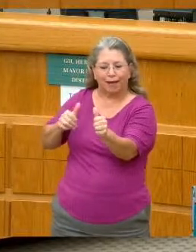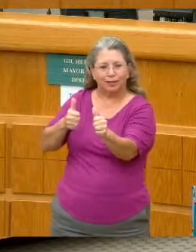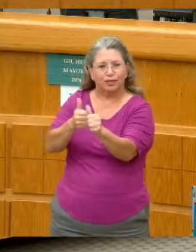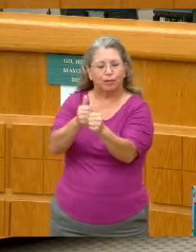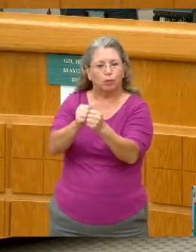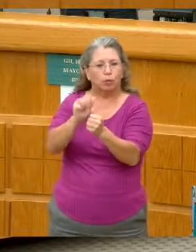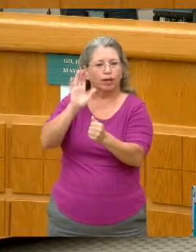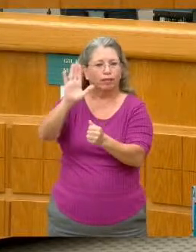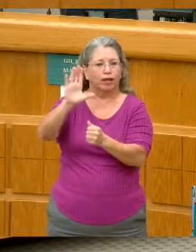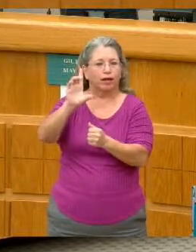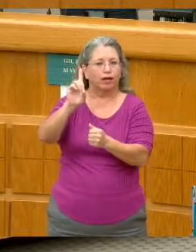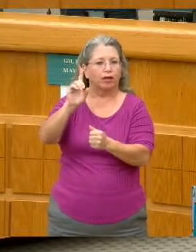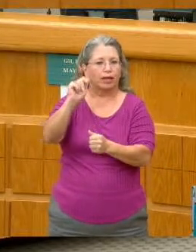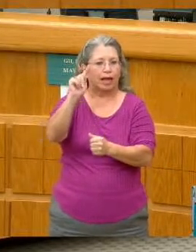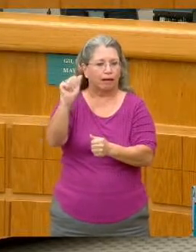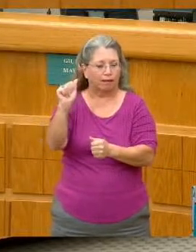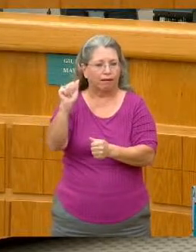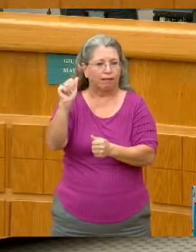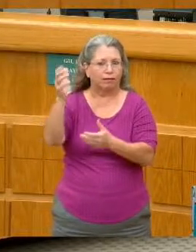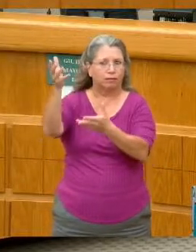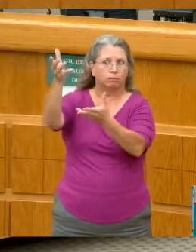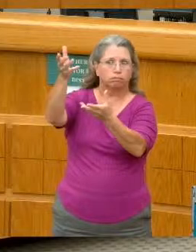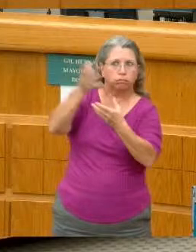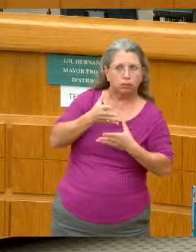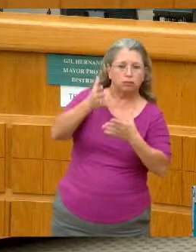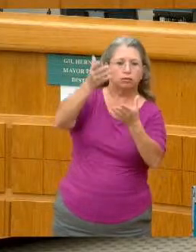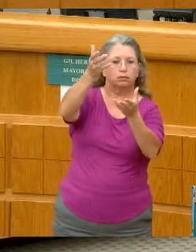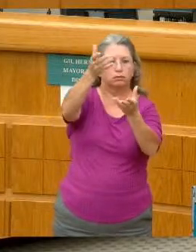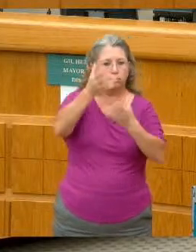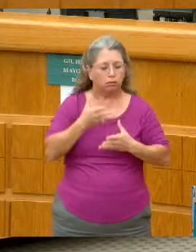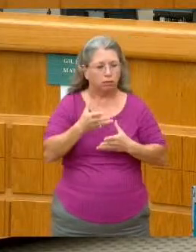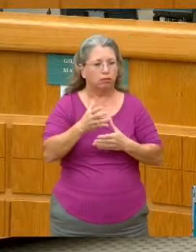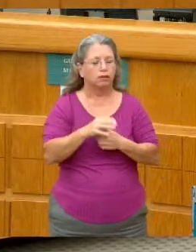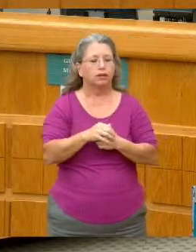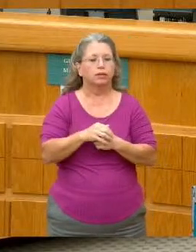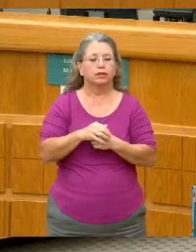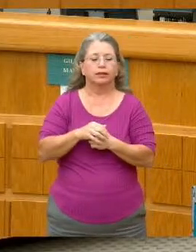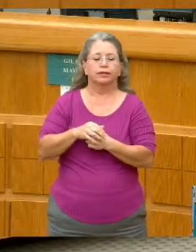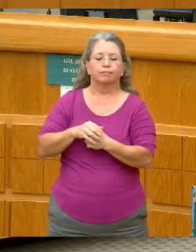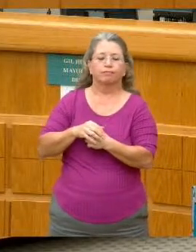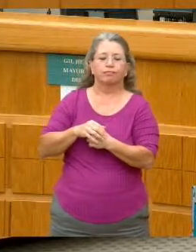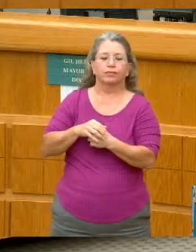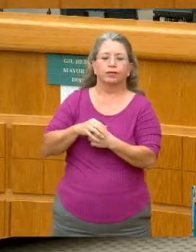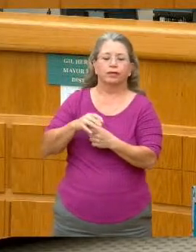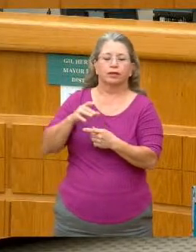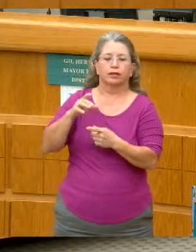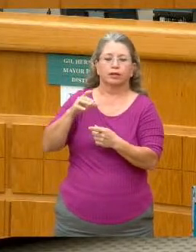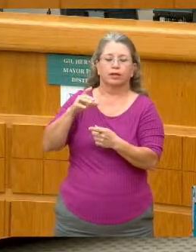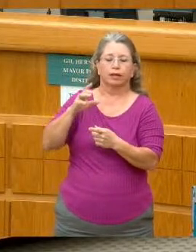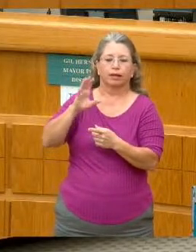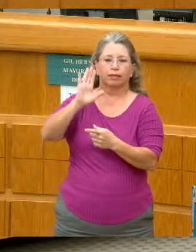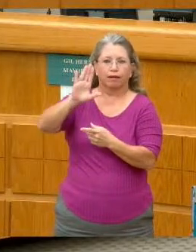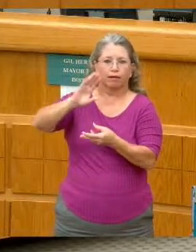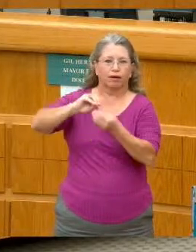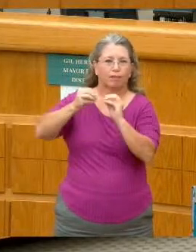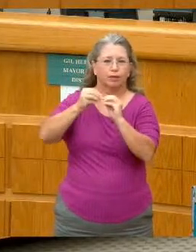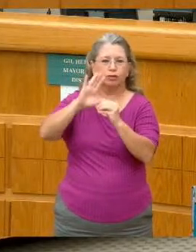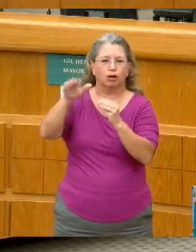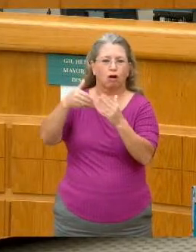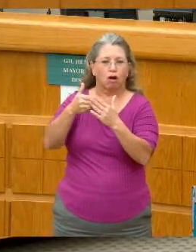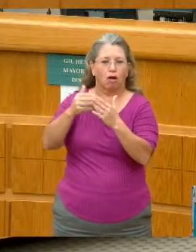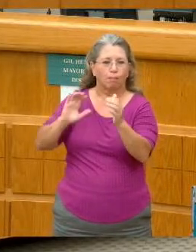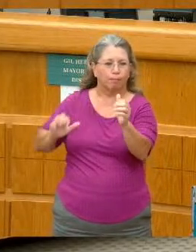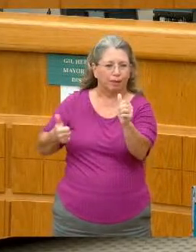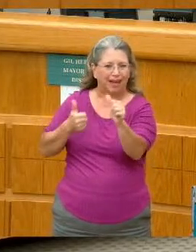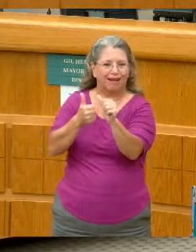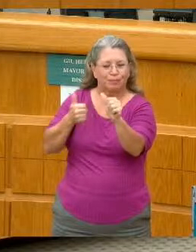drops are case loads or case numbers, but they have all been in the retrospect. So in this